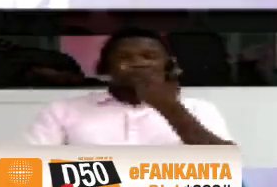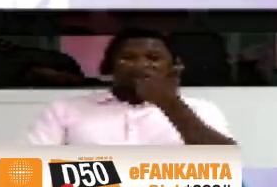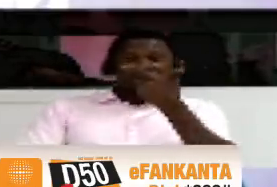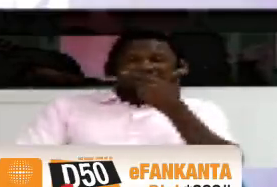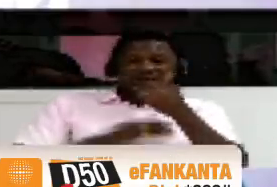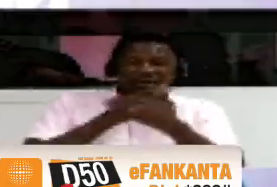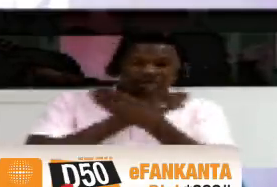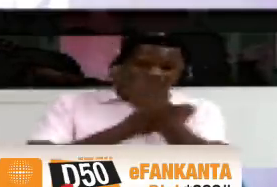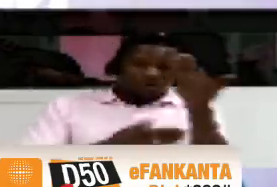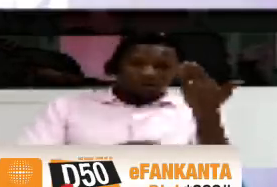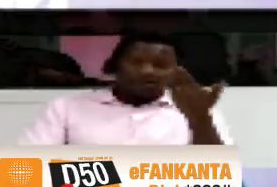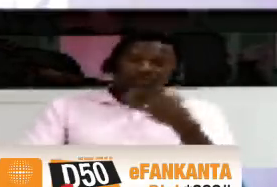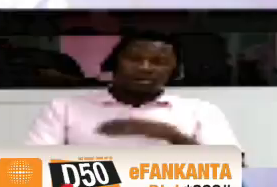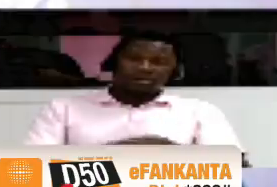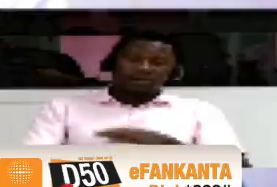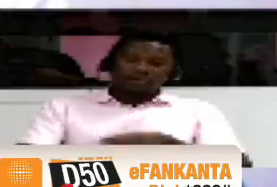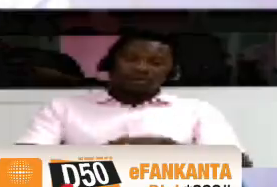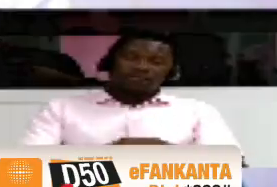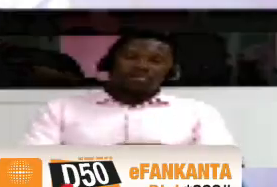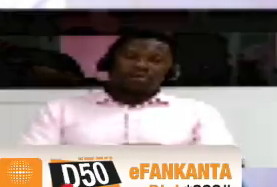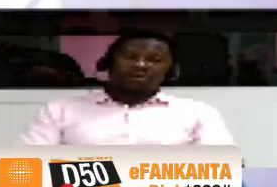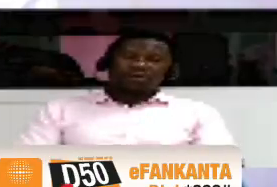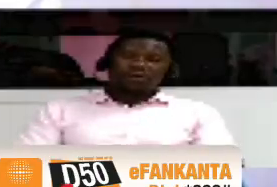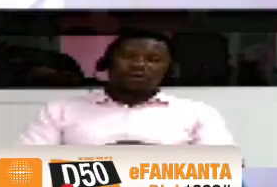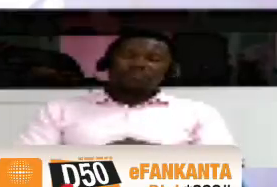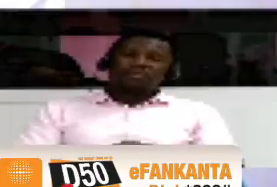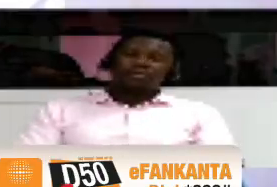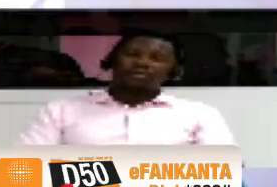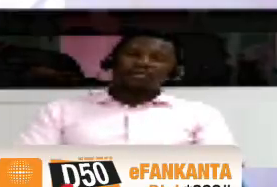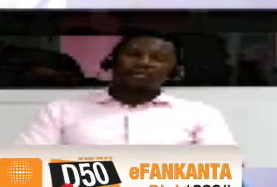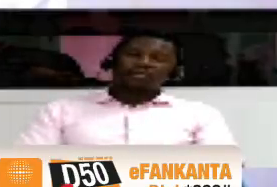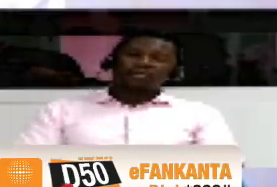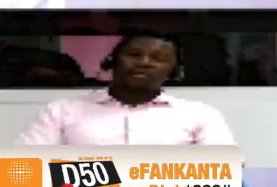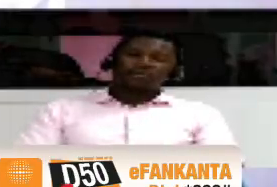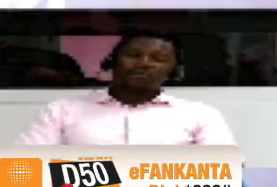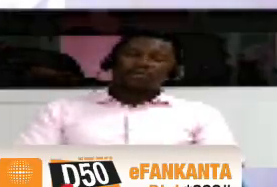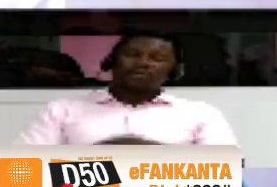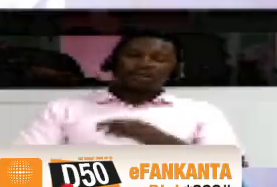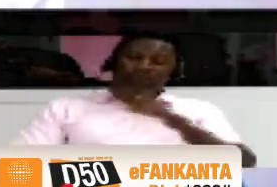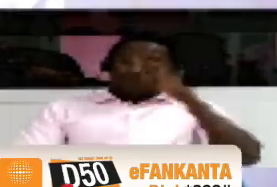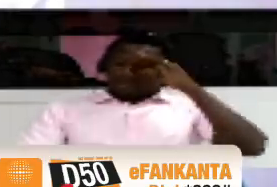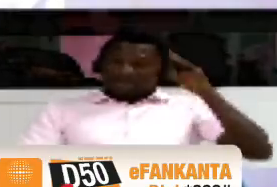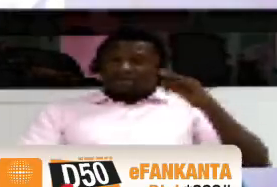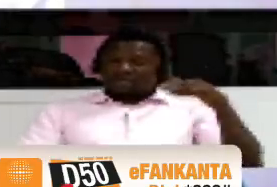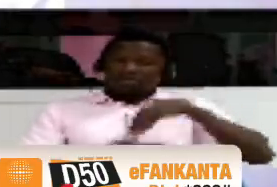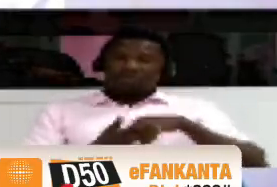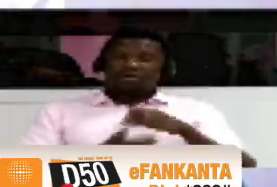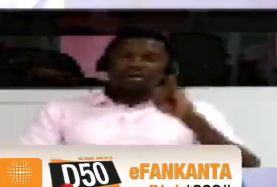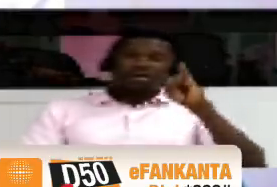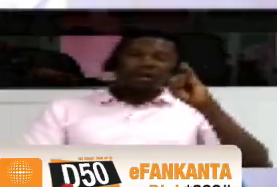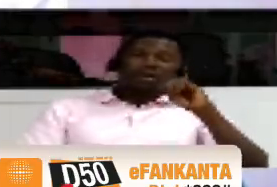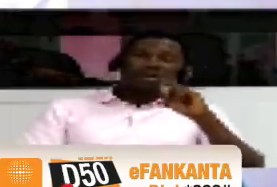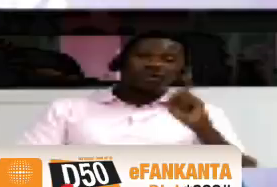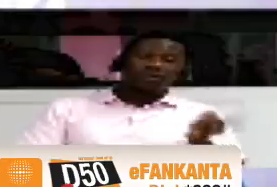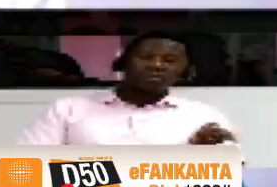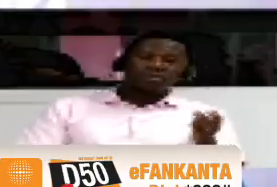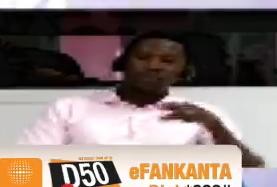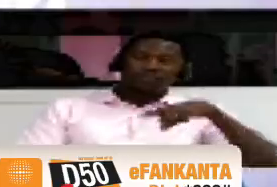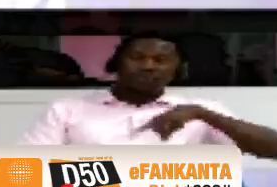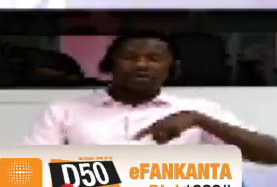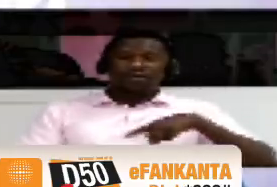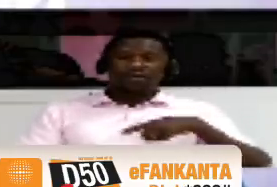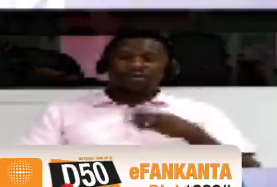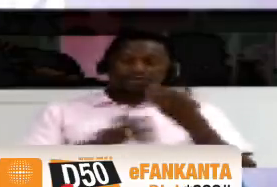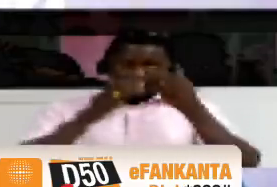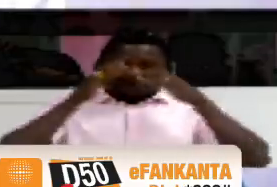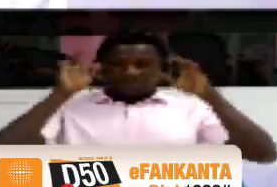Minister came with the IGP to the college, and we were told we should have a